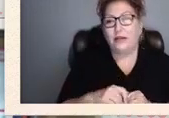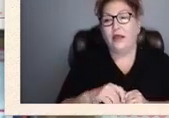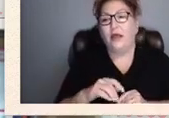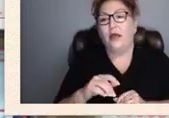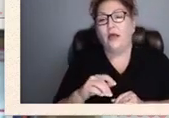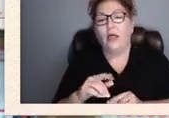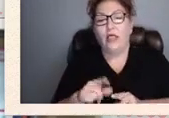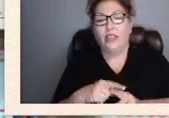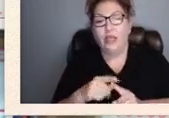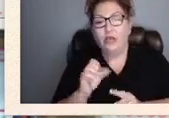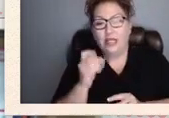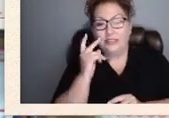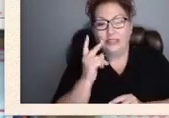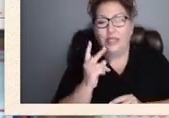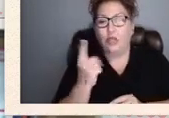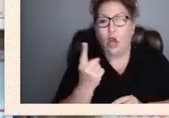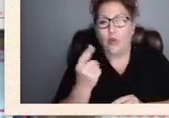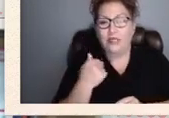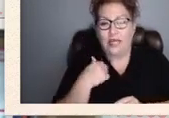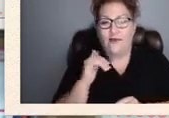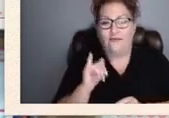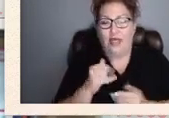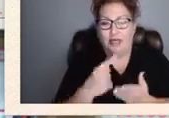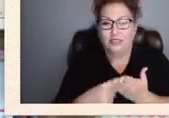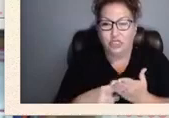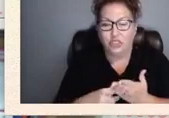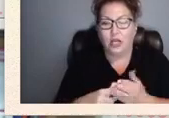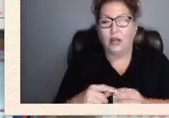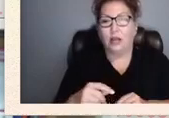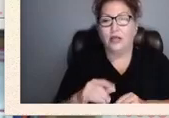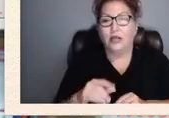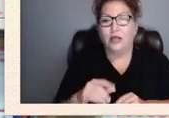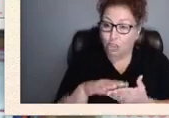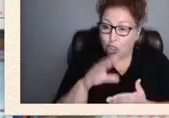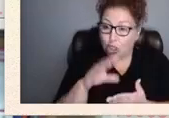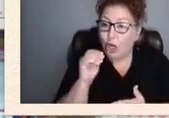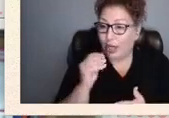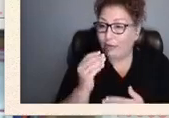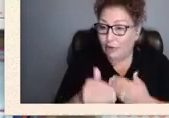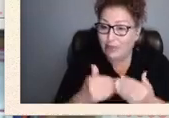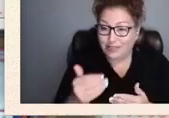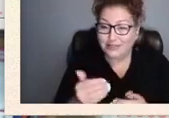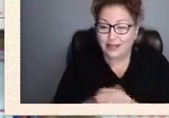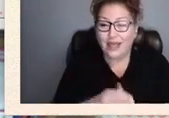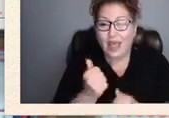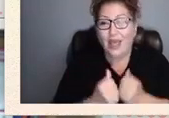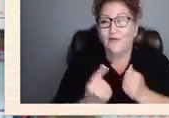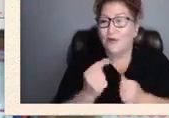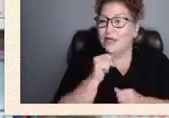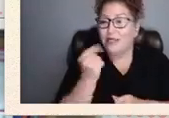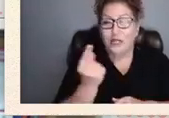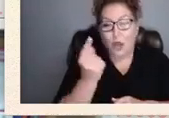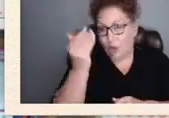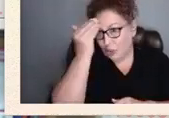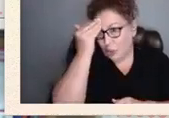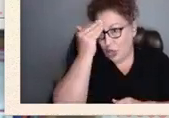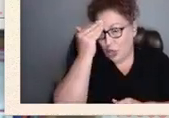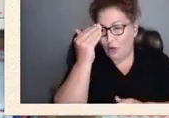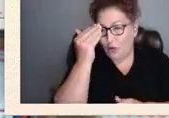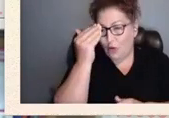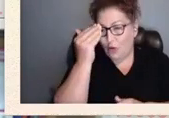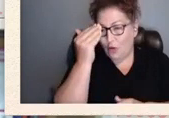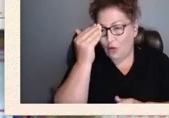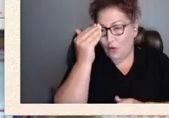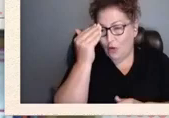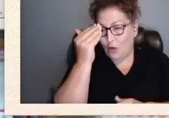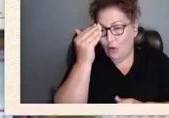you can always have a discussion about it. So it's a matter of learning. Like I said, everybody doesn't always know, financial literacy off the